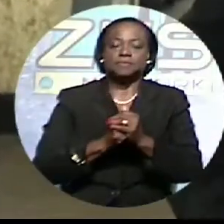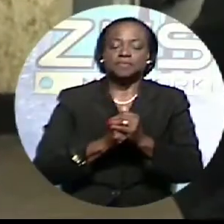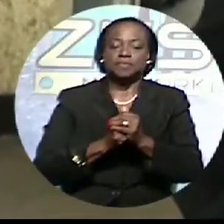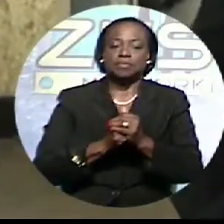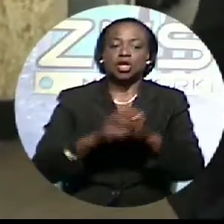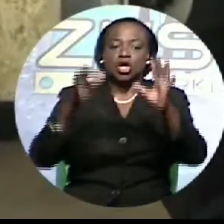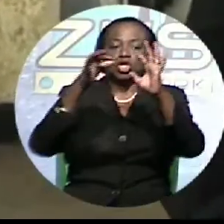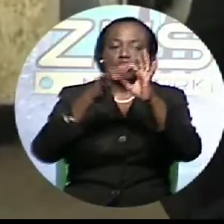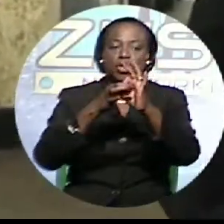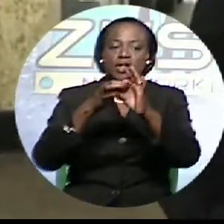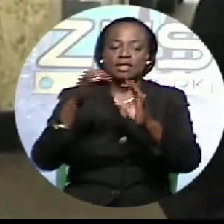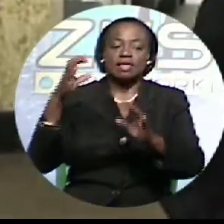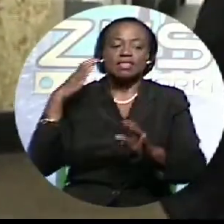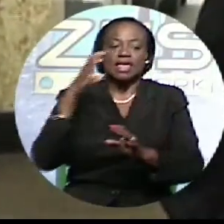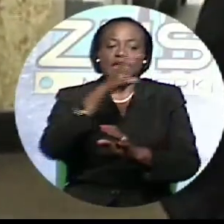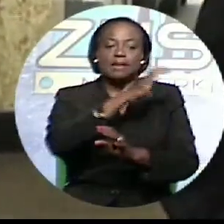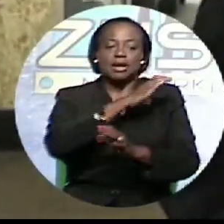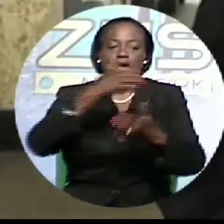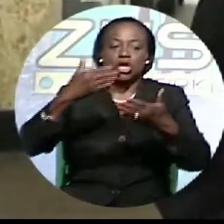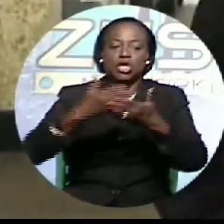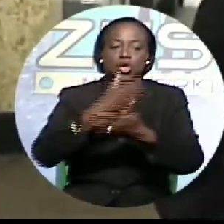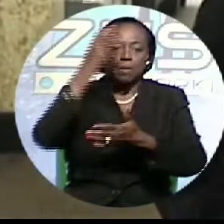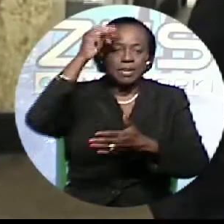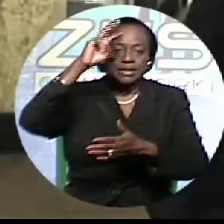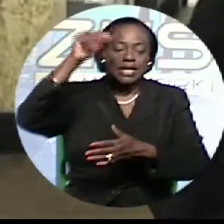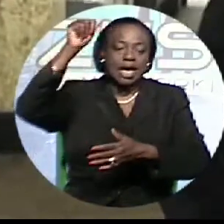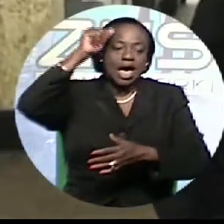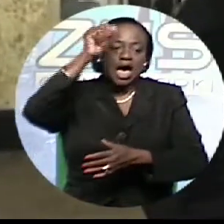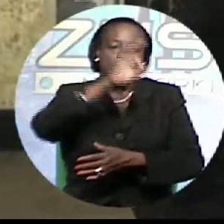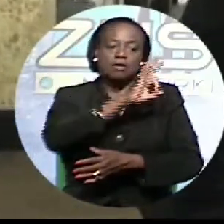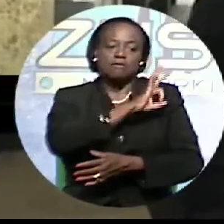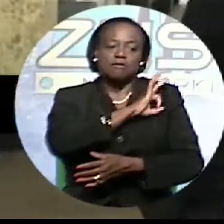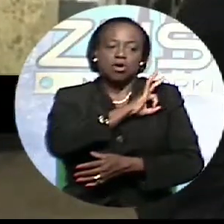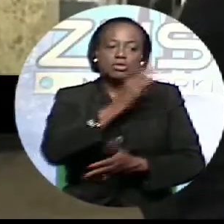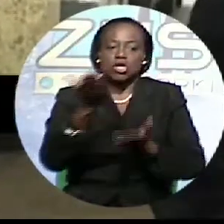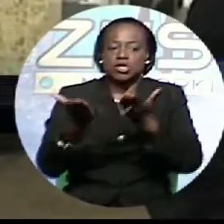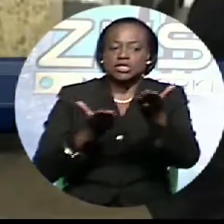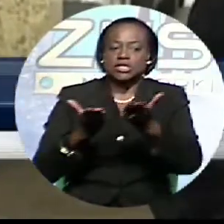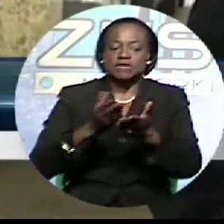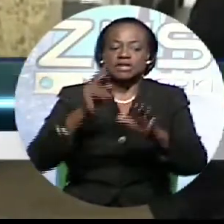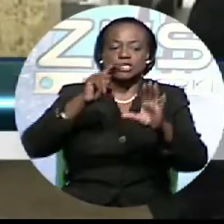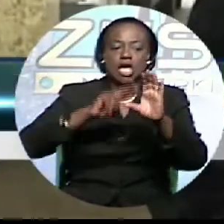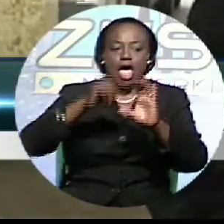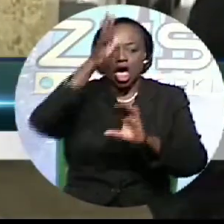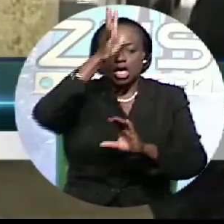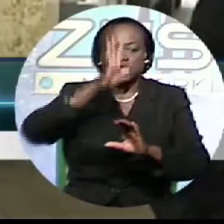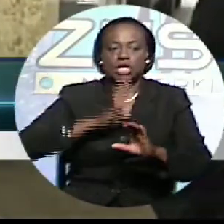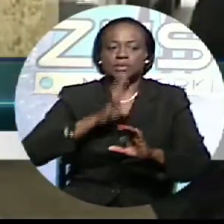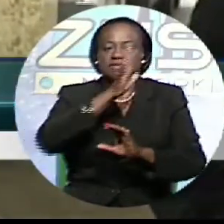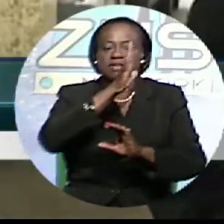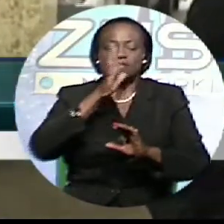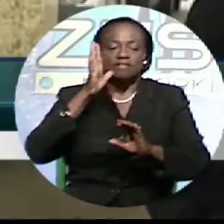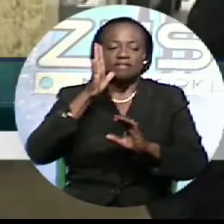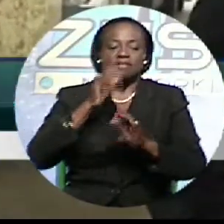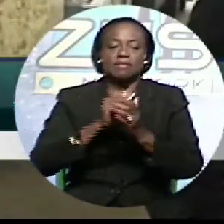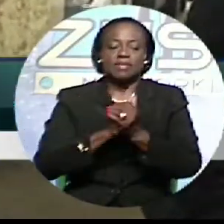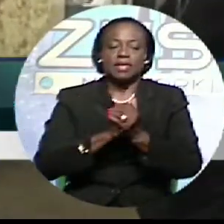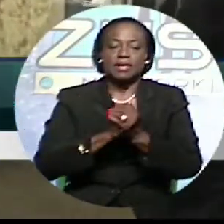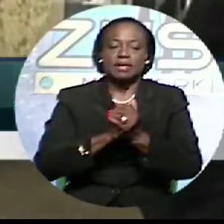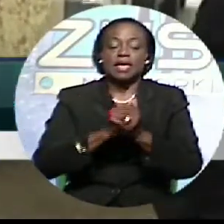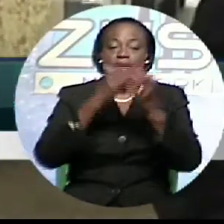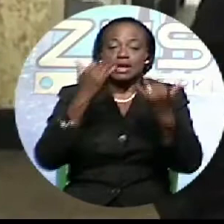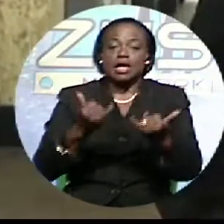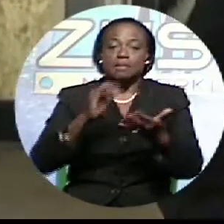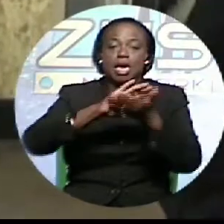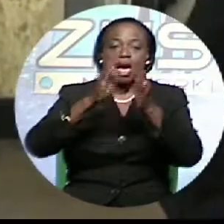the cabinet will be a new minister, Arnold Forbes, who first served as chairman of the Bahamas Agriculture and Industrial Corporation. He will now become